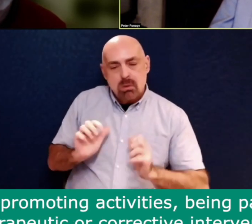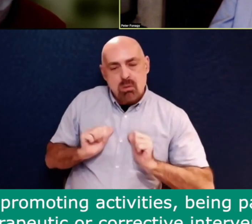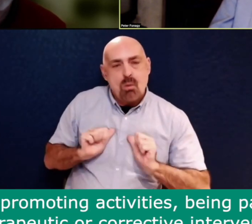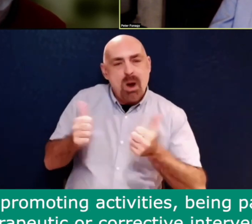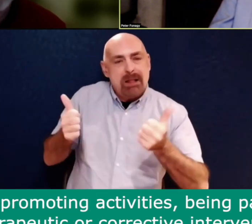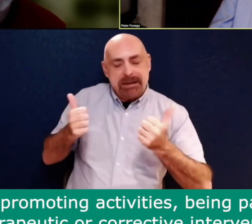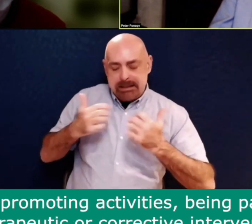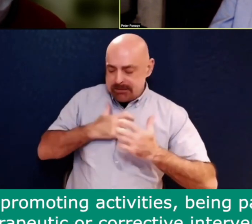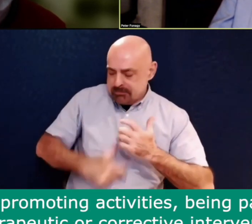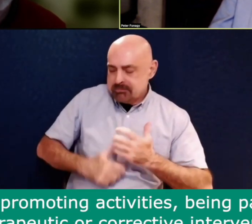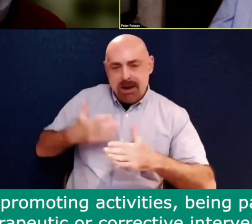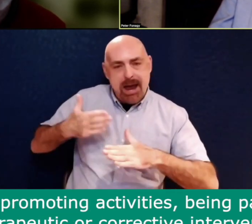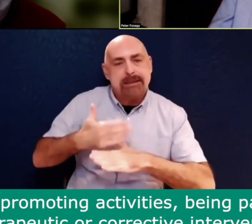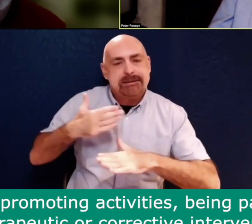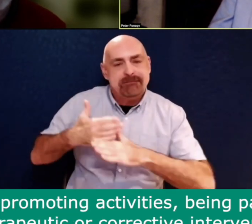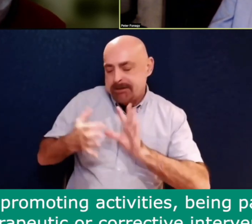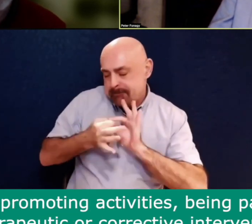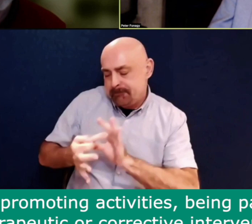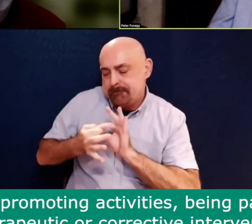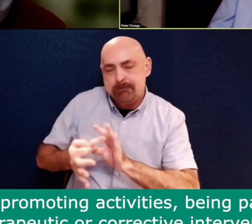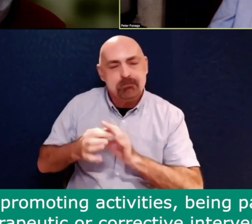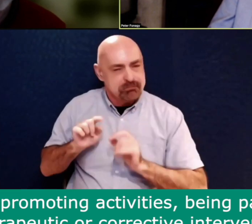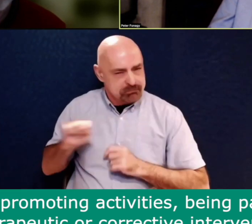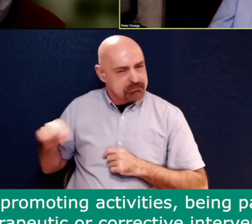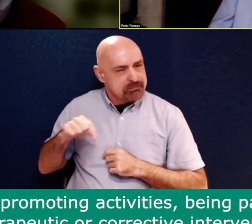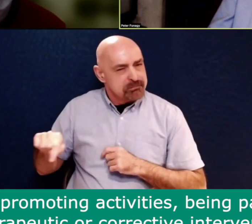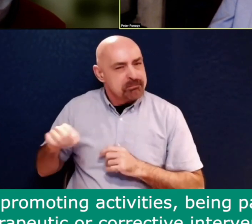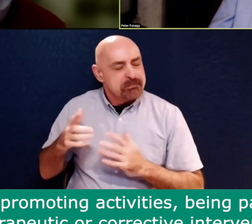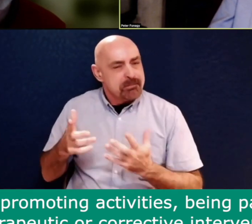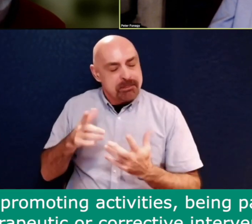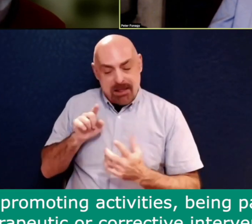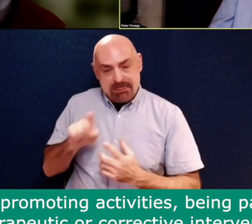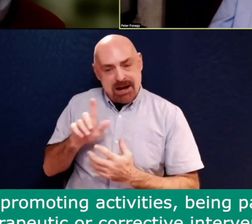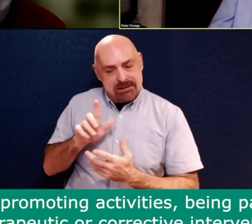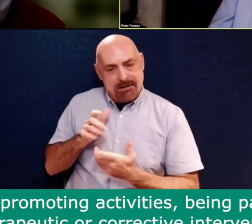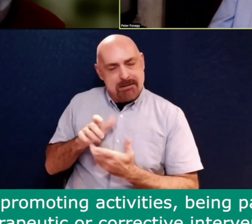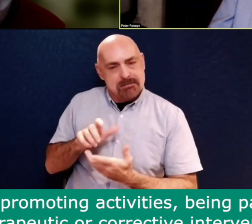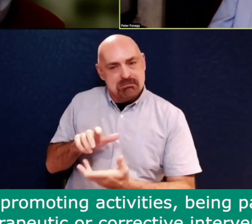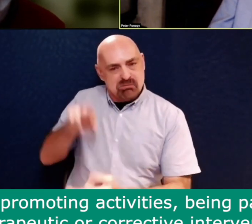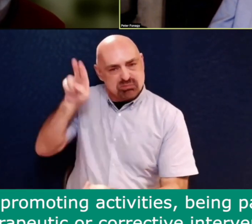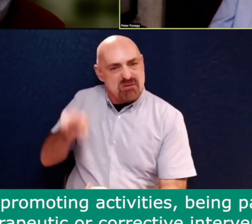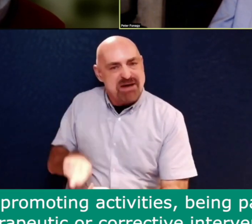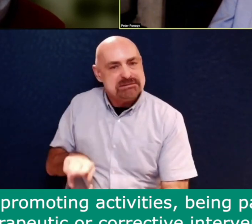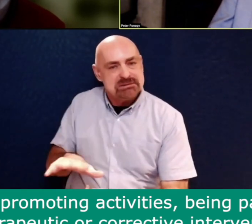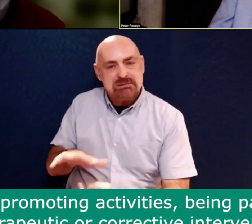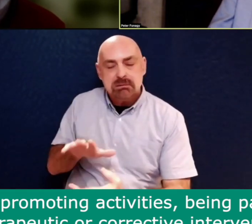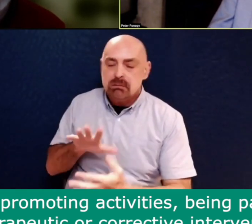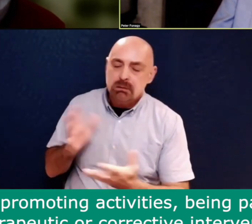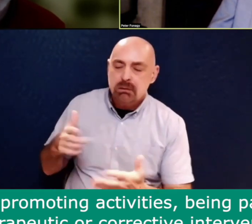promoting activities, being part of what prevents rather than simply